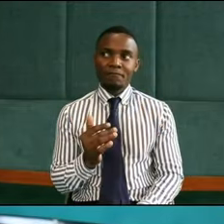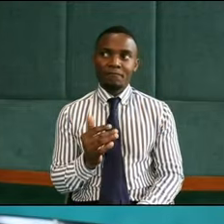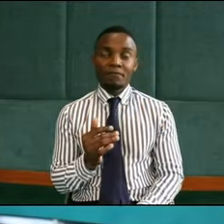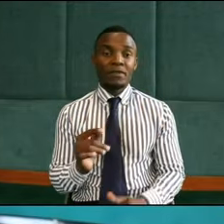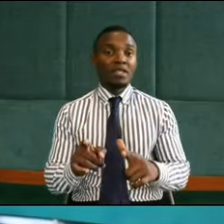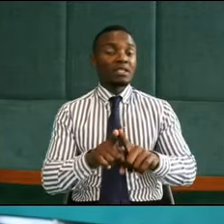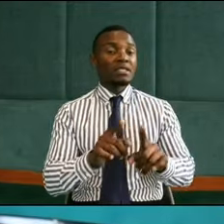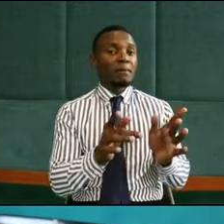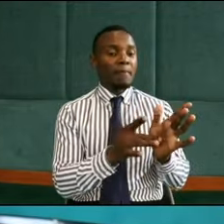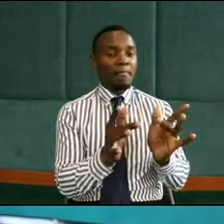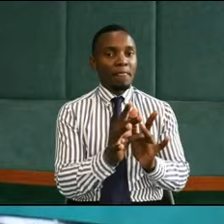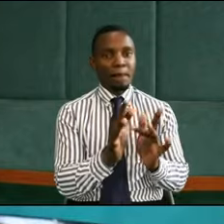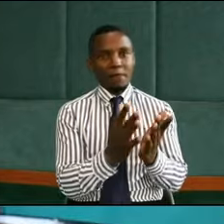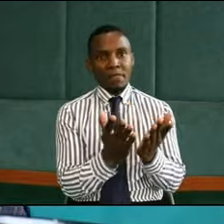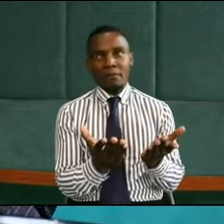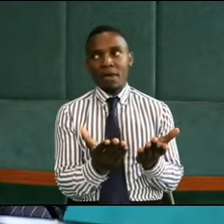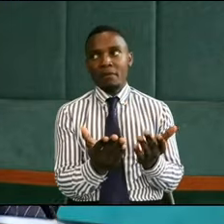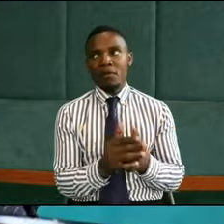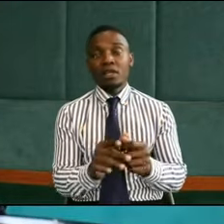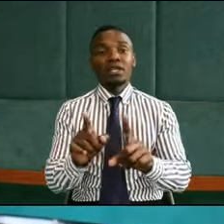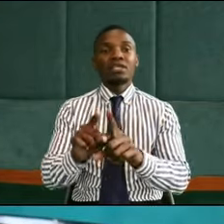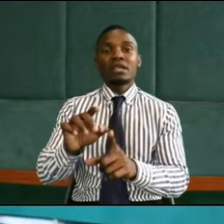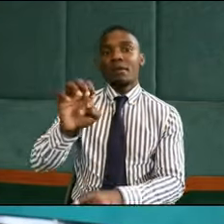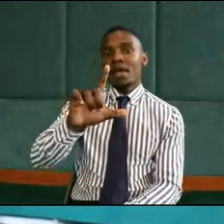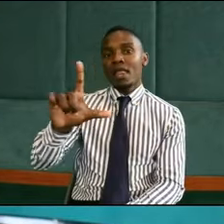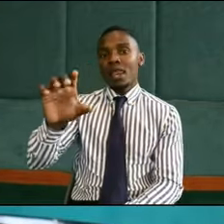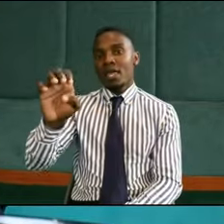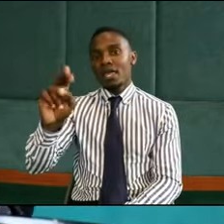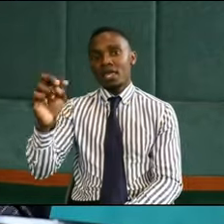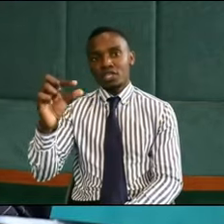And the Bible, and Sister White makes a statement, Desire of Ages,